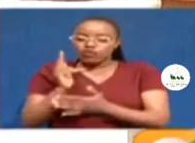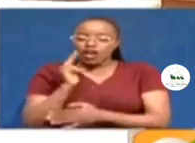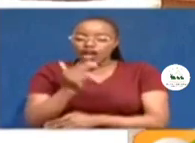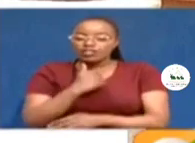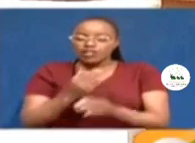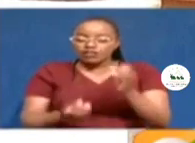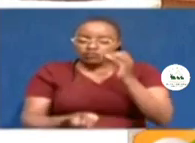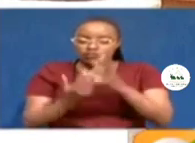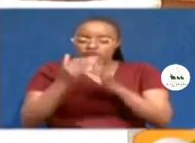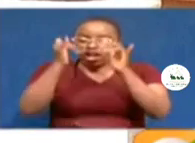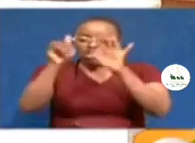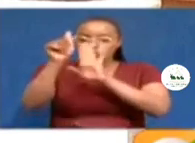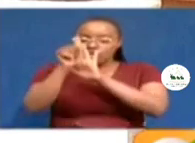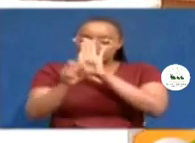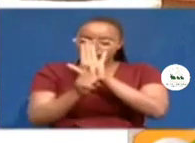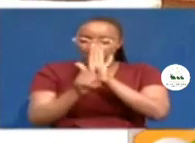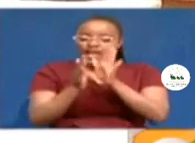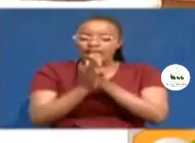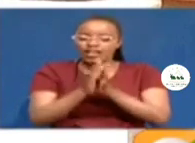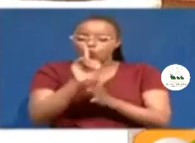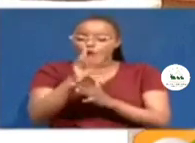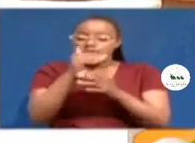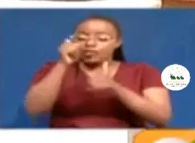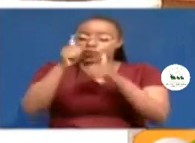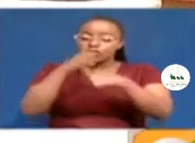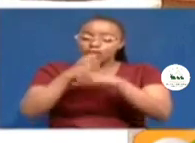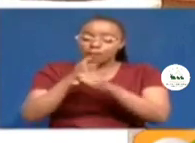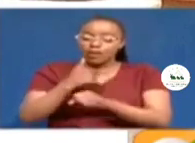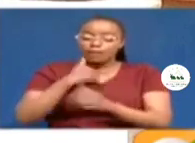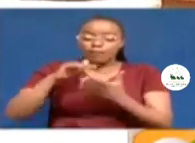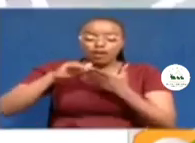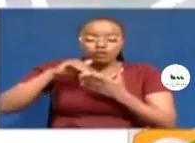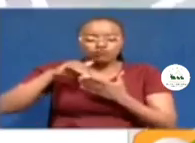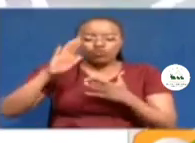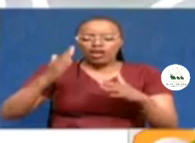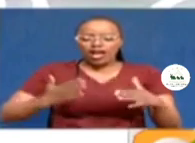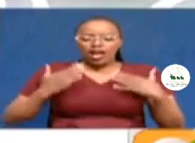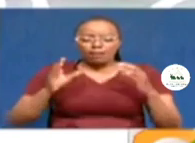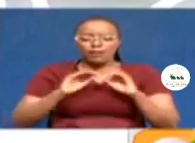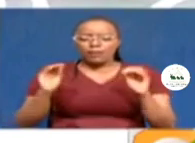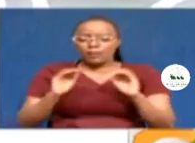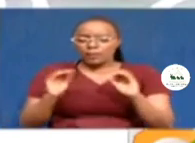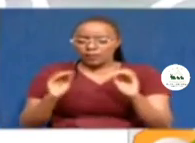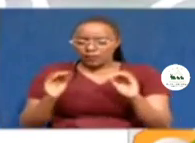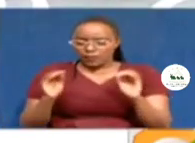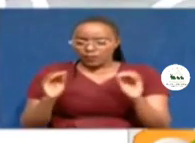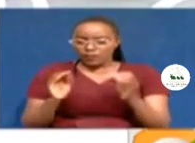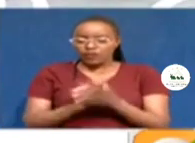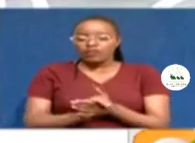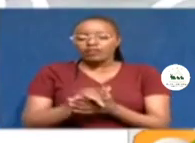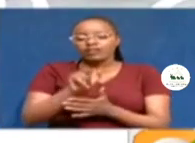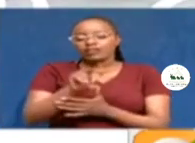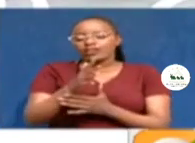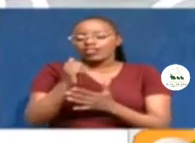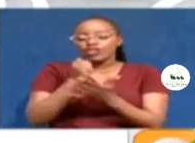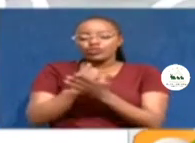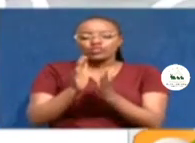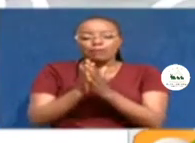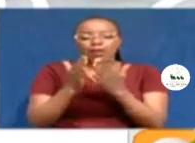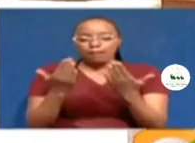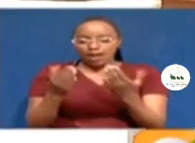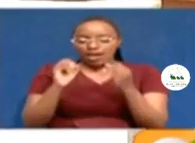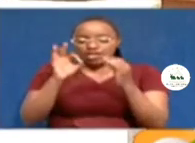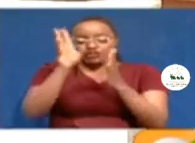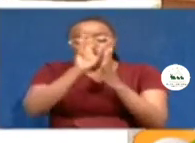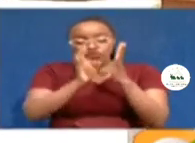set a new agenda? One of the things that makes me most unhappy is the print media in this country. If